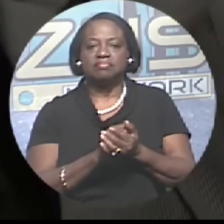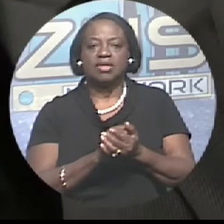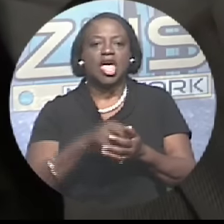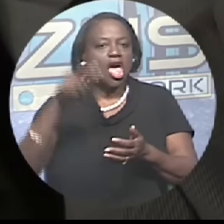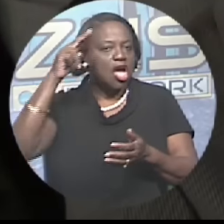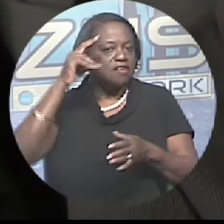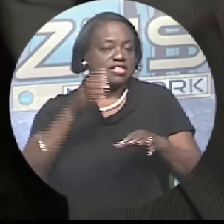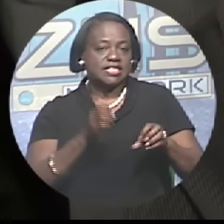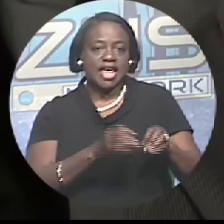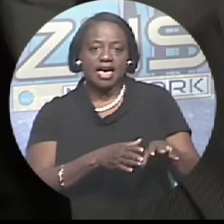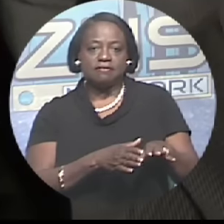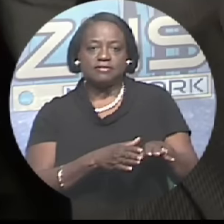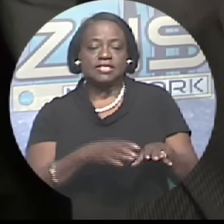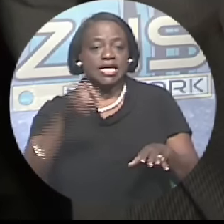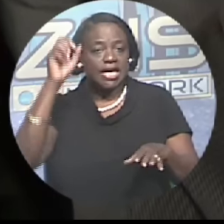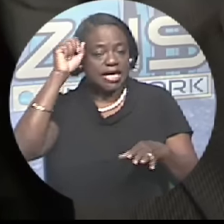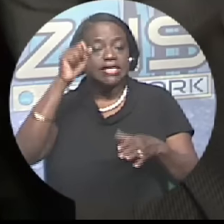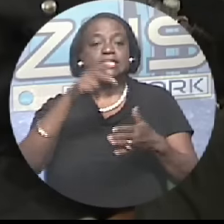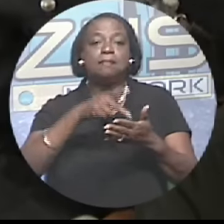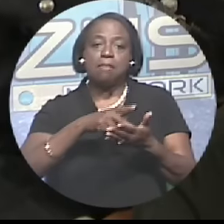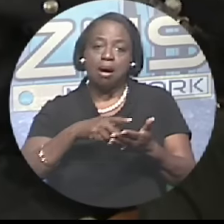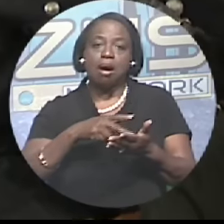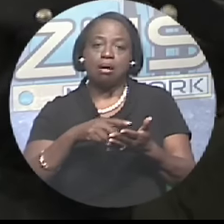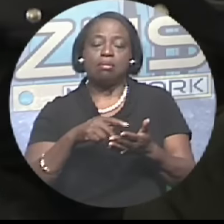Hervis left his mark,